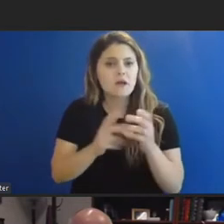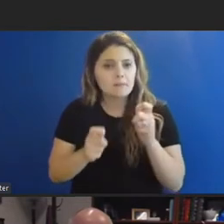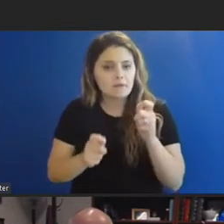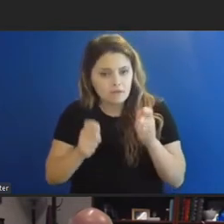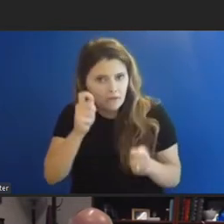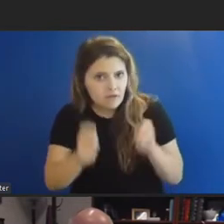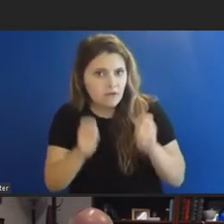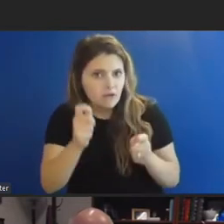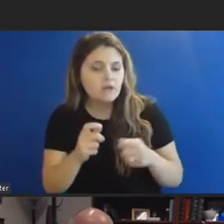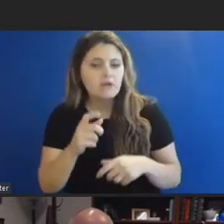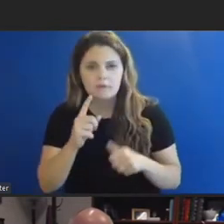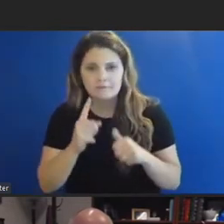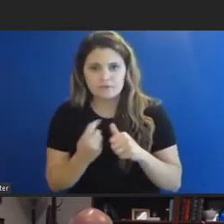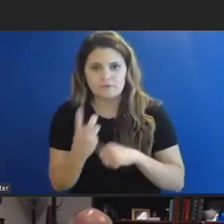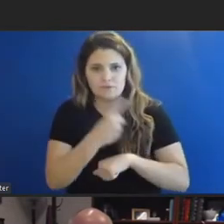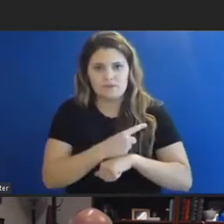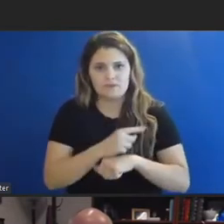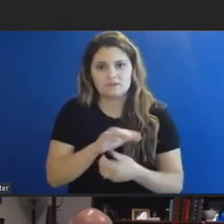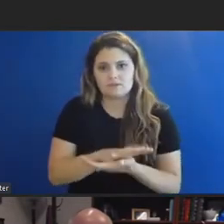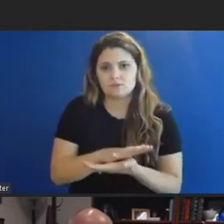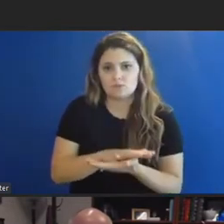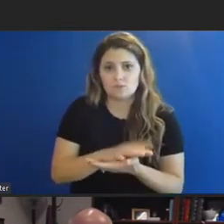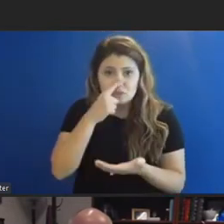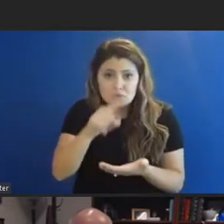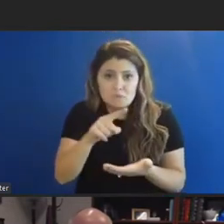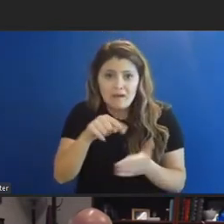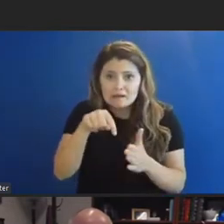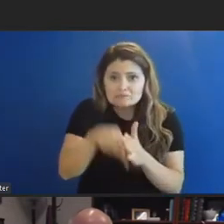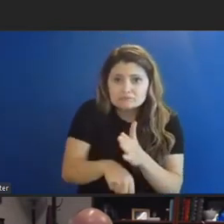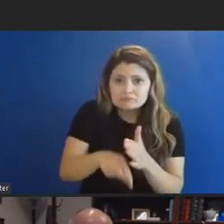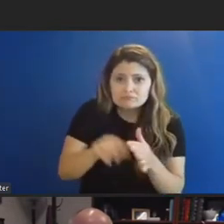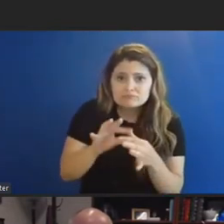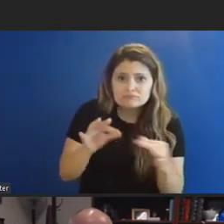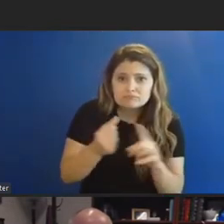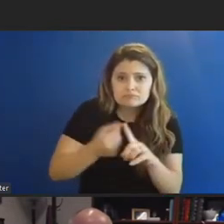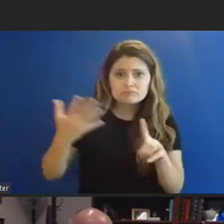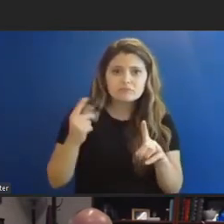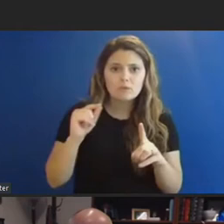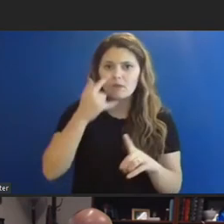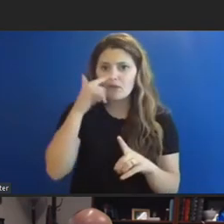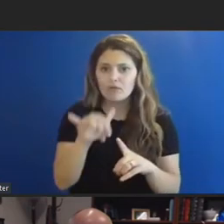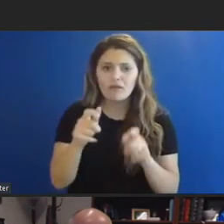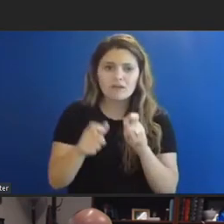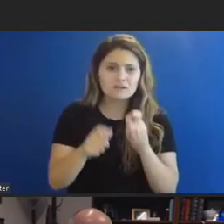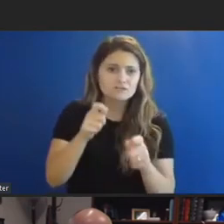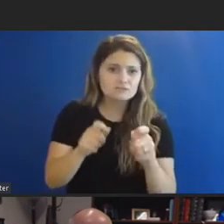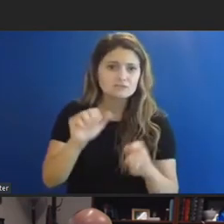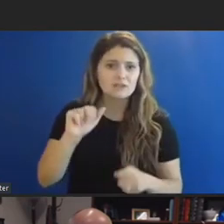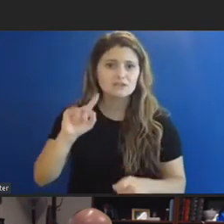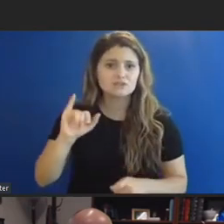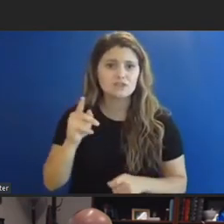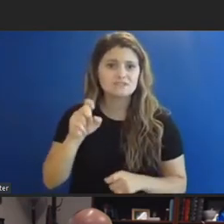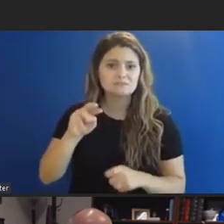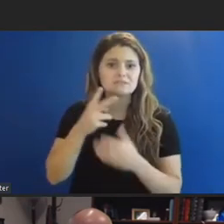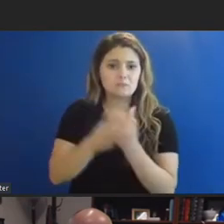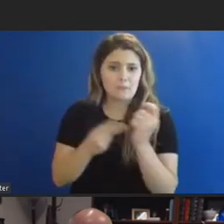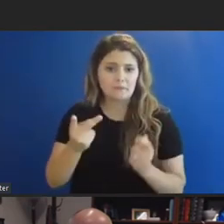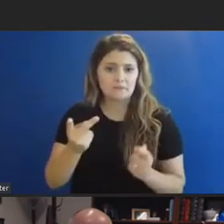guys had to make in the first couple days of school. Do you mind going into detail about what those adjustments were for both you and Dr.